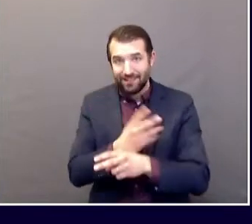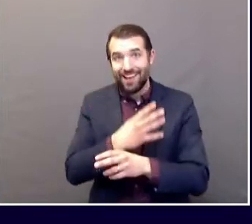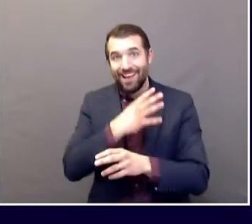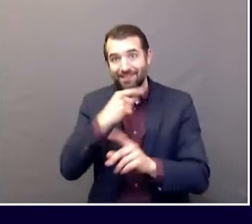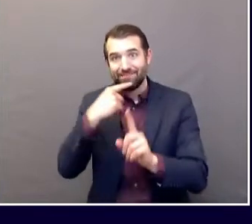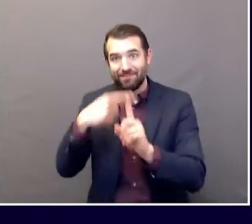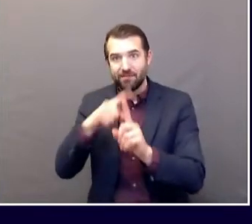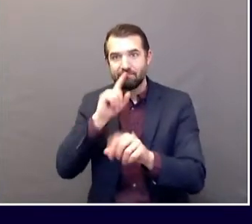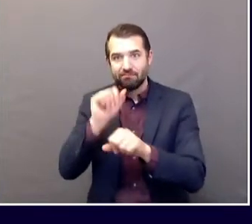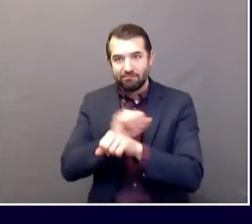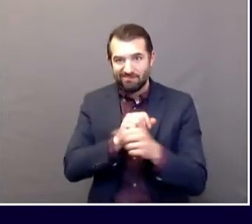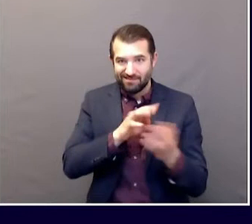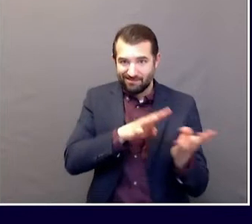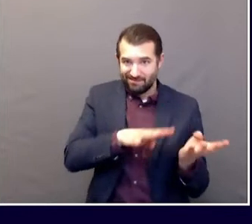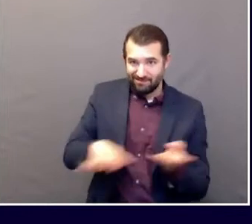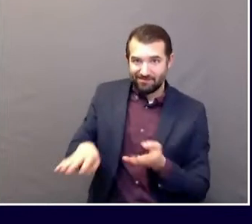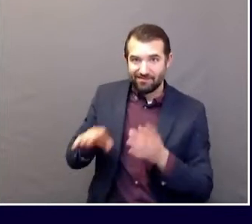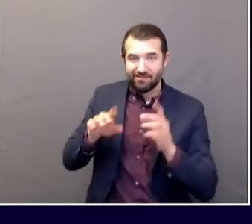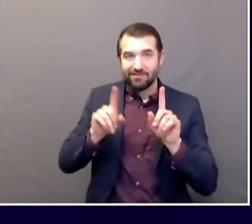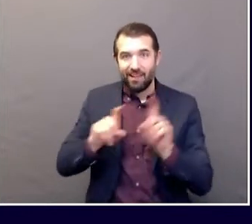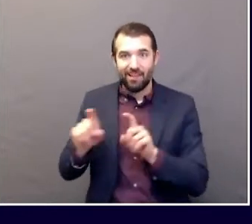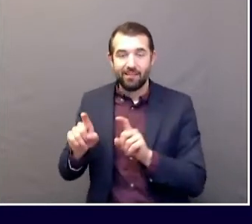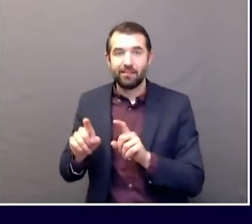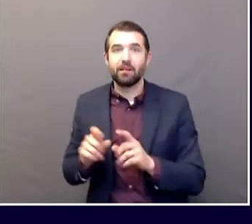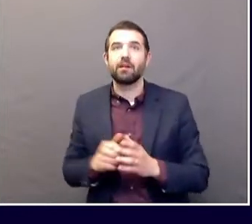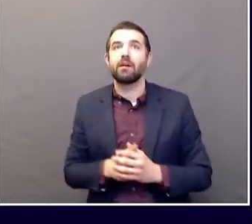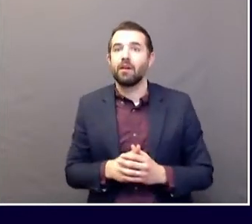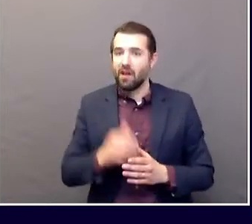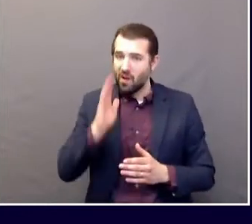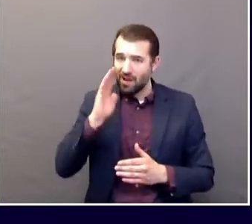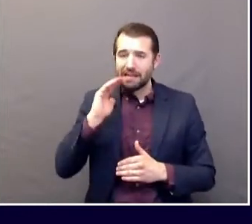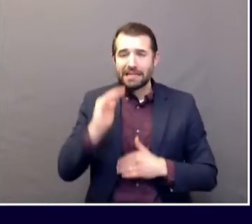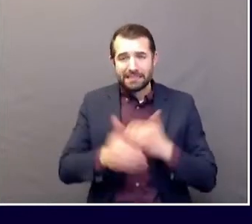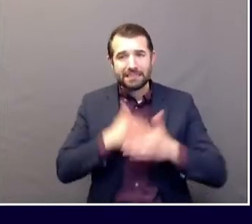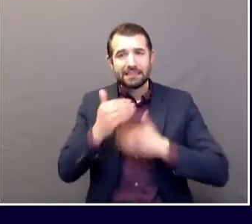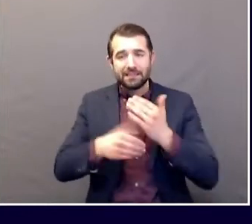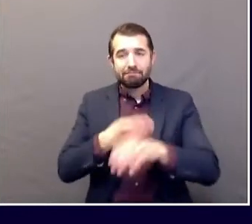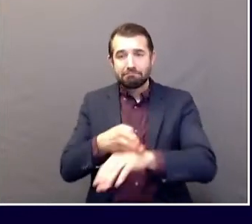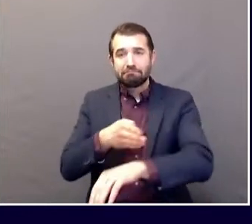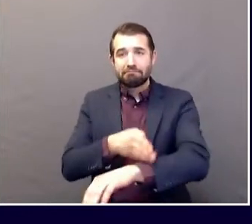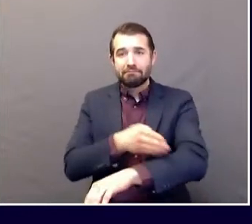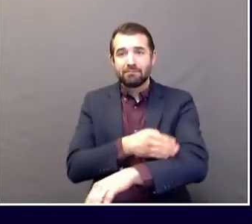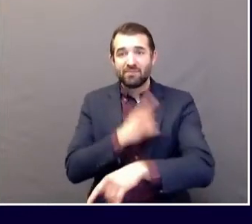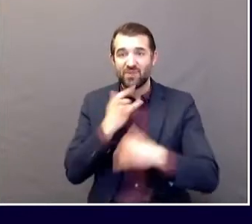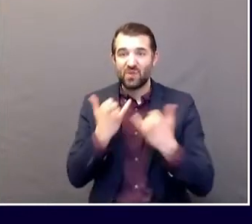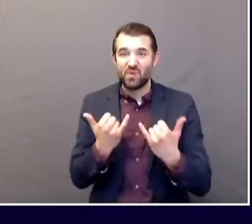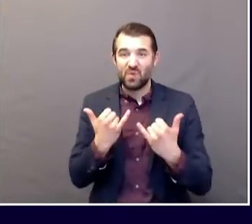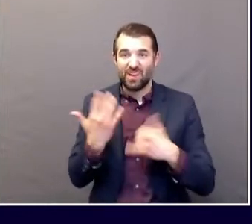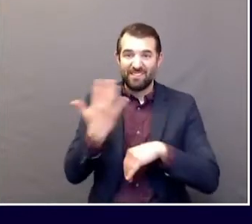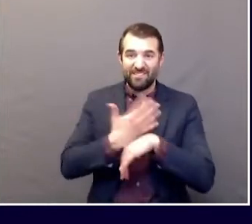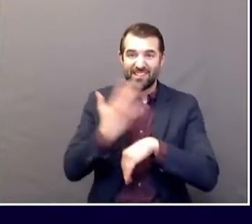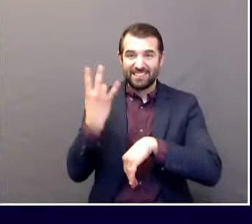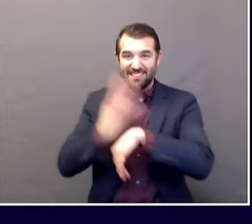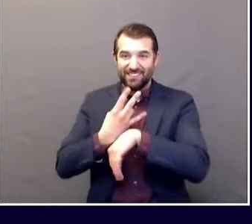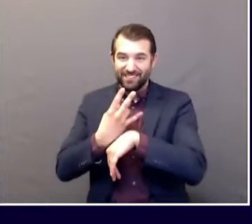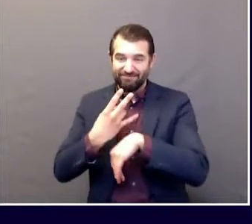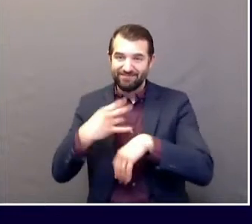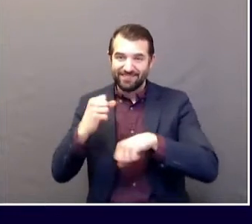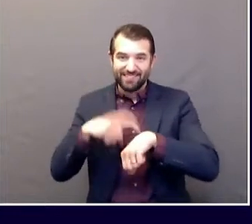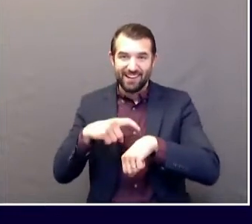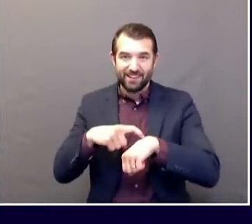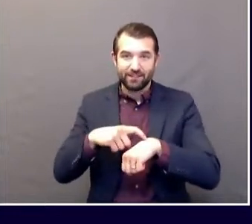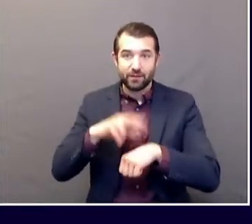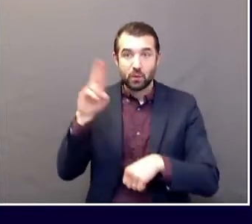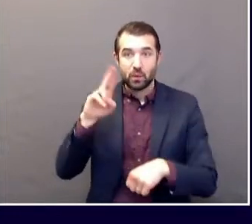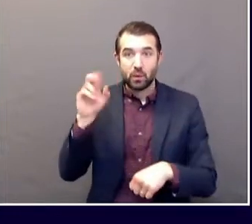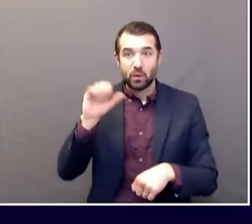way to speed it up, but right now it takes anywhere from 5 to 7 days. The advice from the US CDC has been, generally speaking,